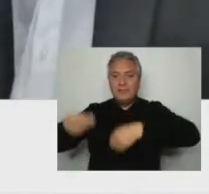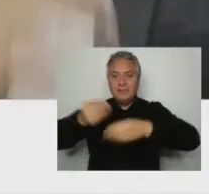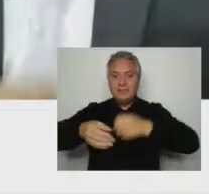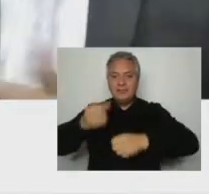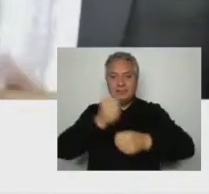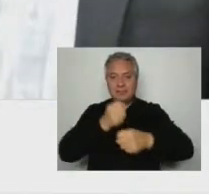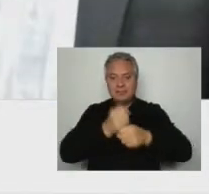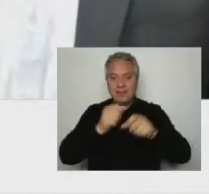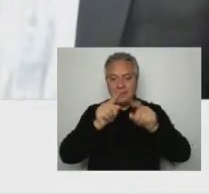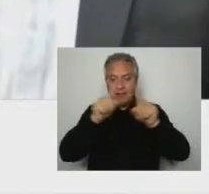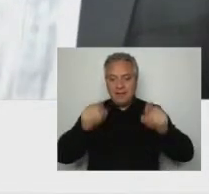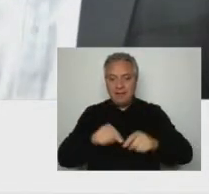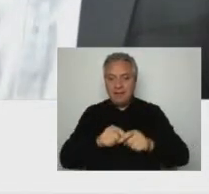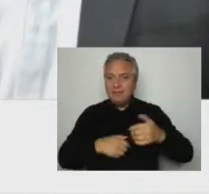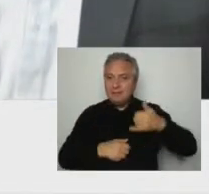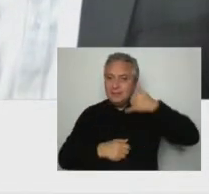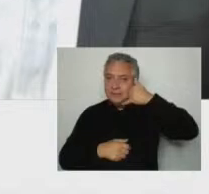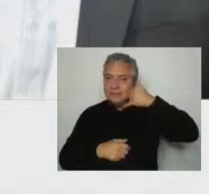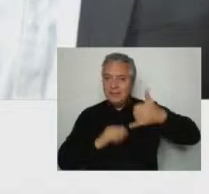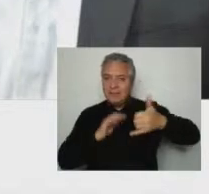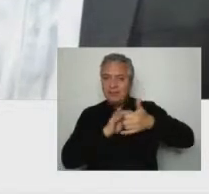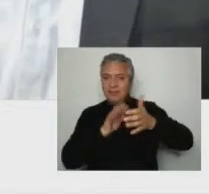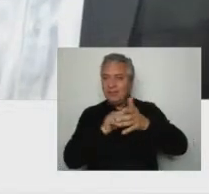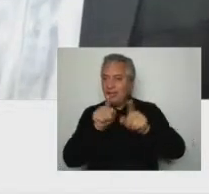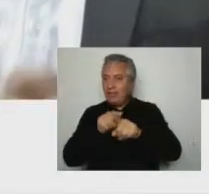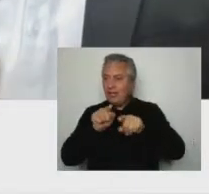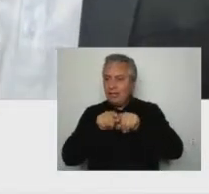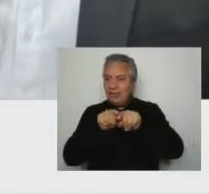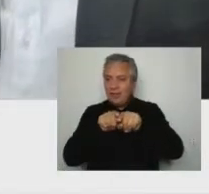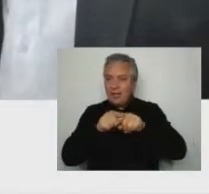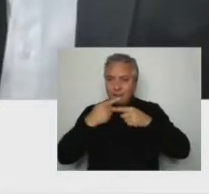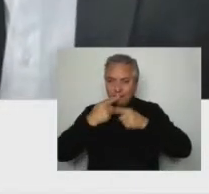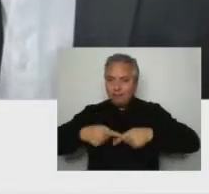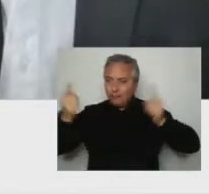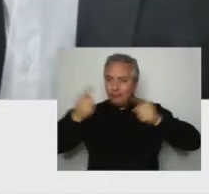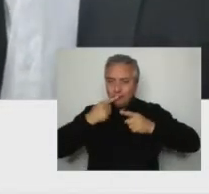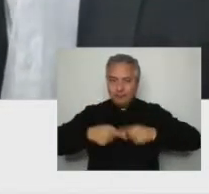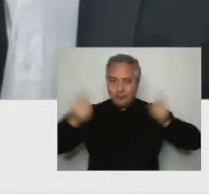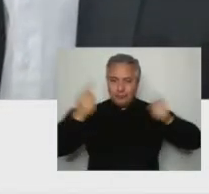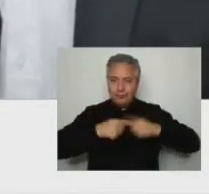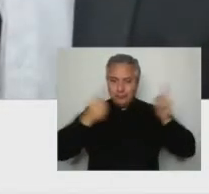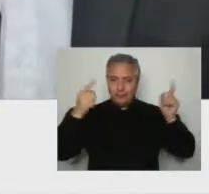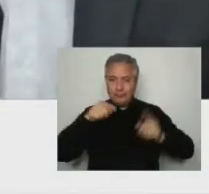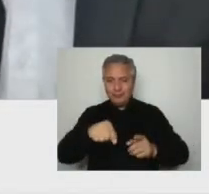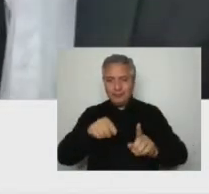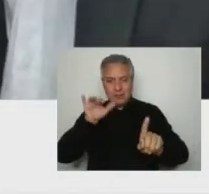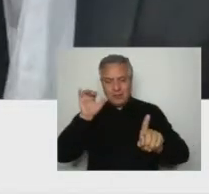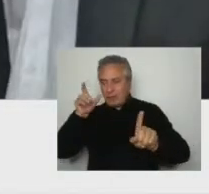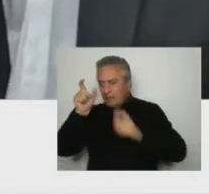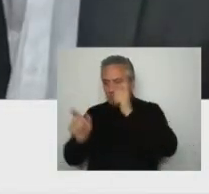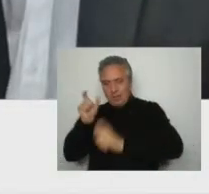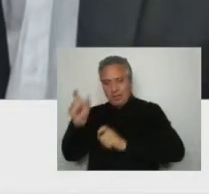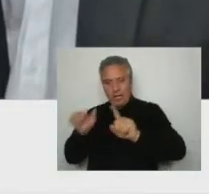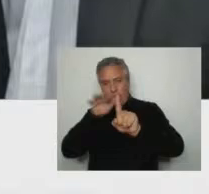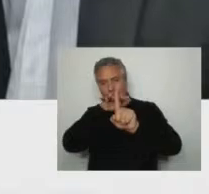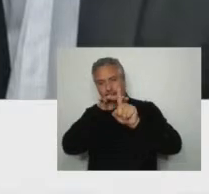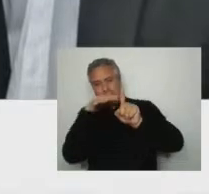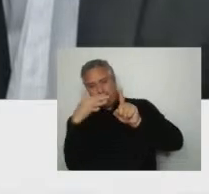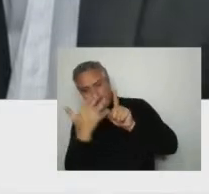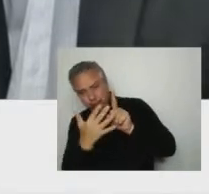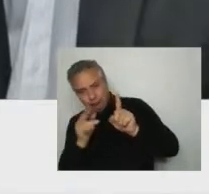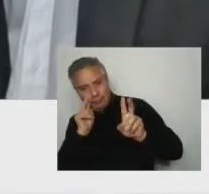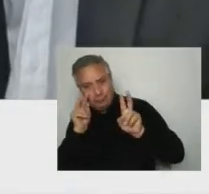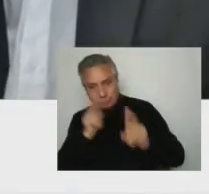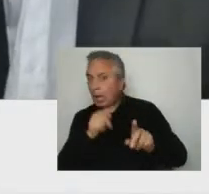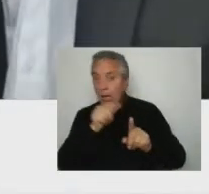influencers or content creators. We have individuals who sell products by way of catalogs.